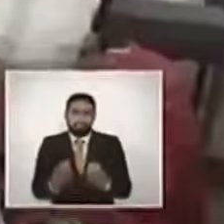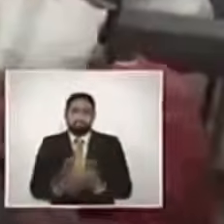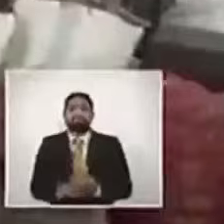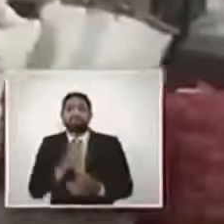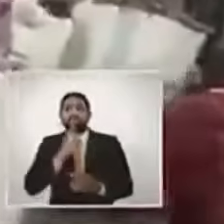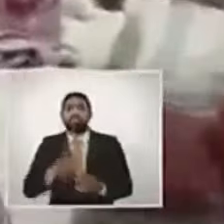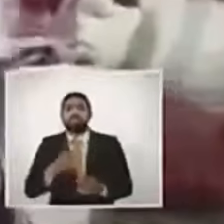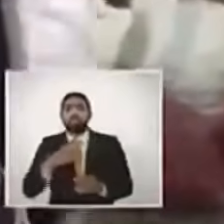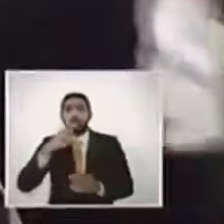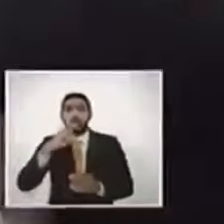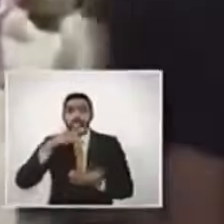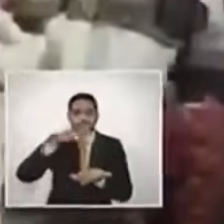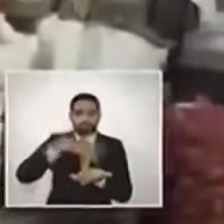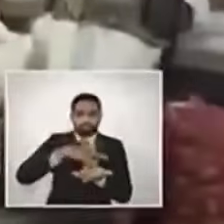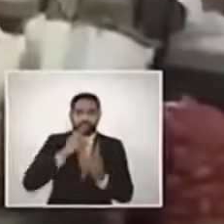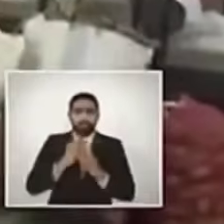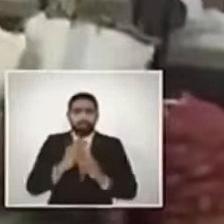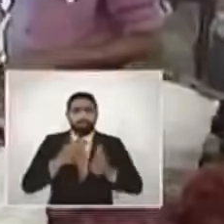Palliagoda.